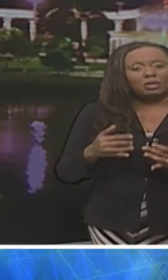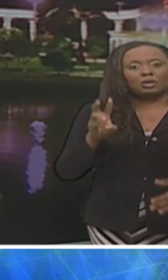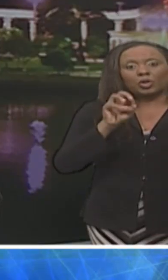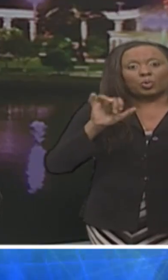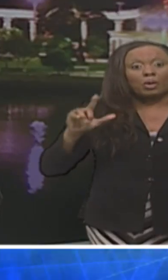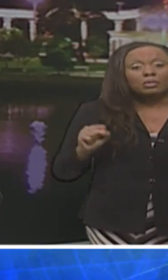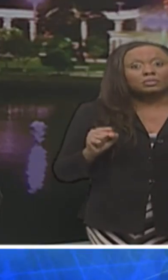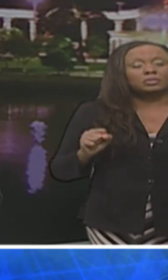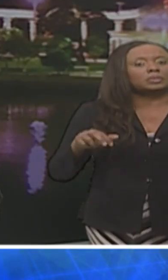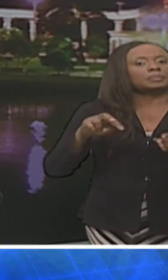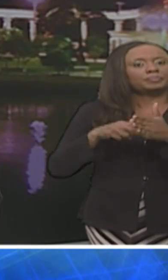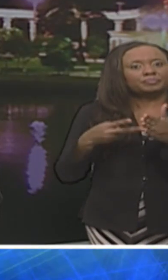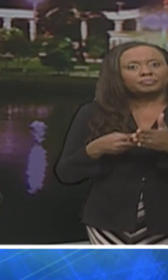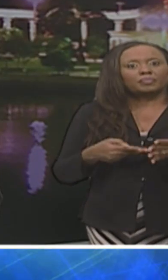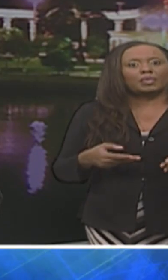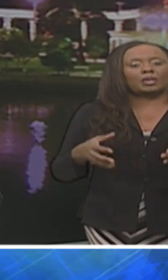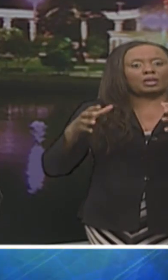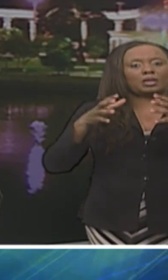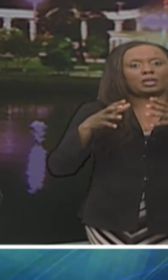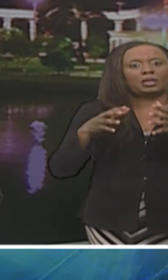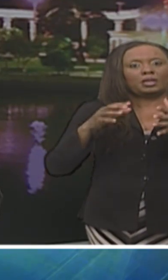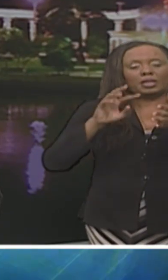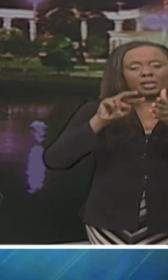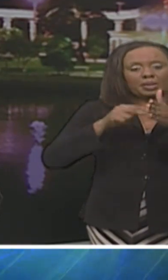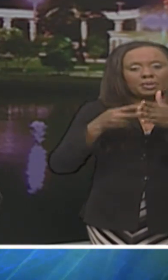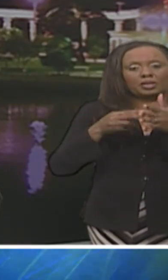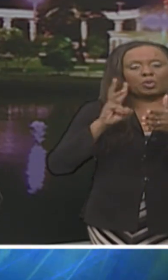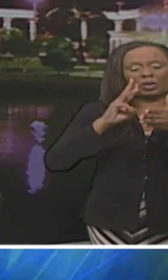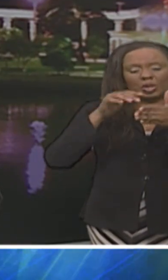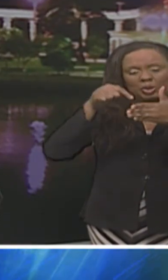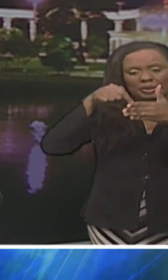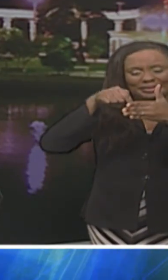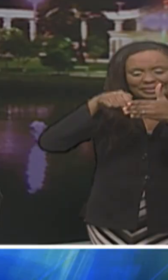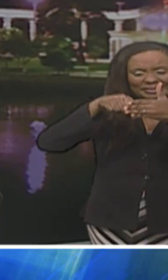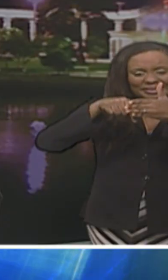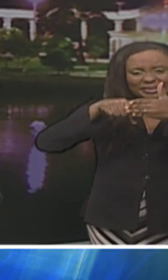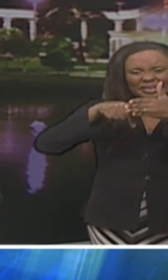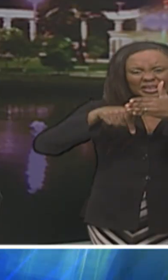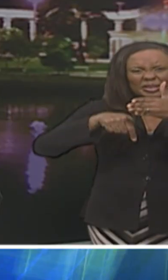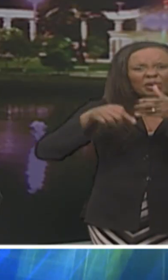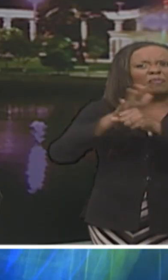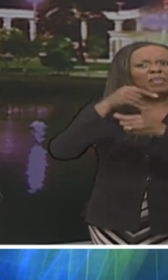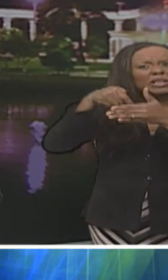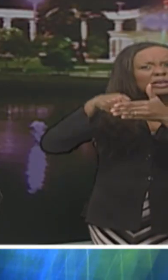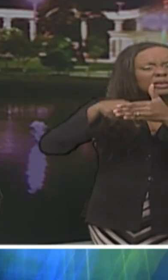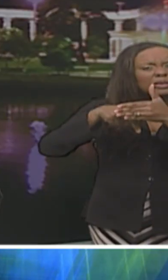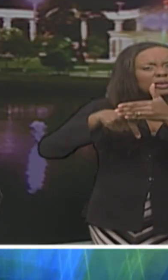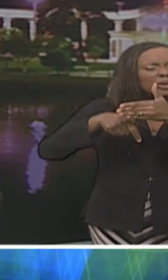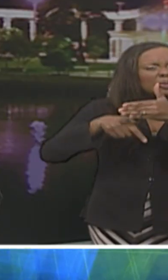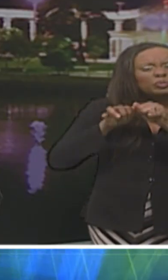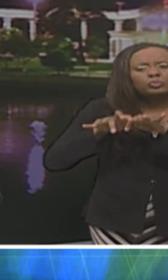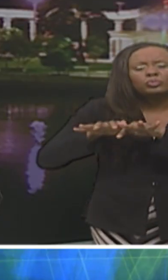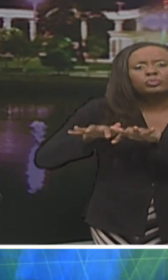allow for the effluent to be diffused at a sufficiently deep level that it will go out to sea, and the dilution factor